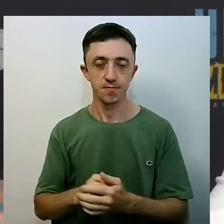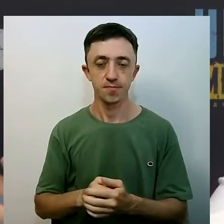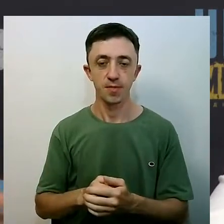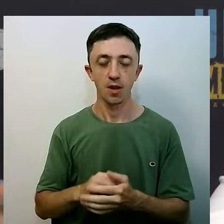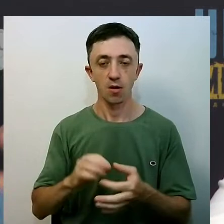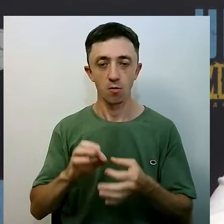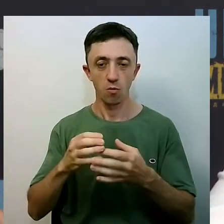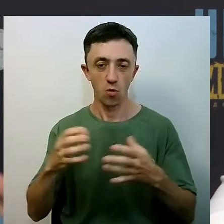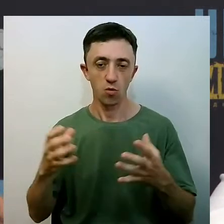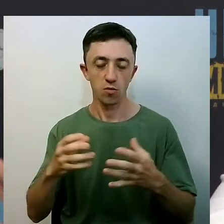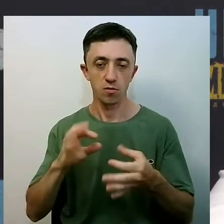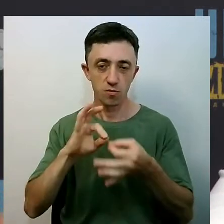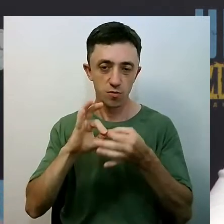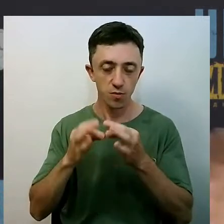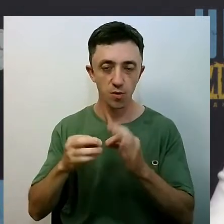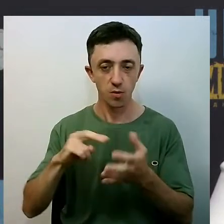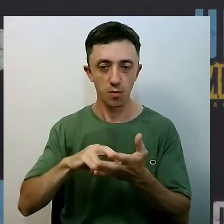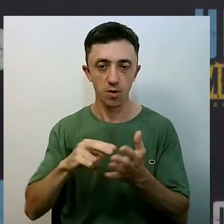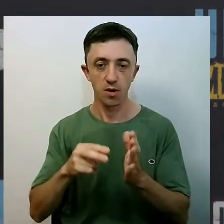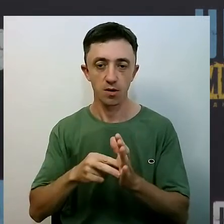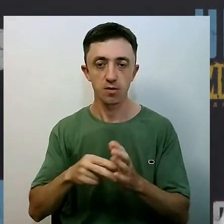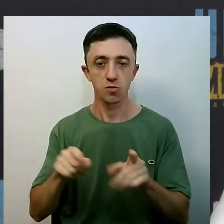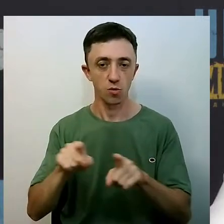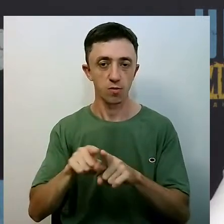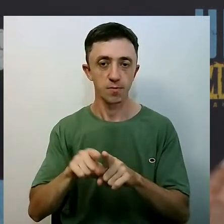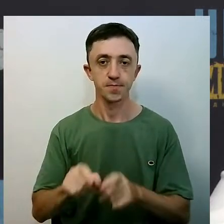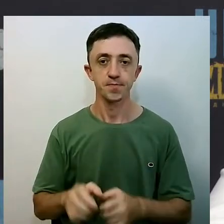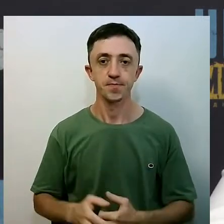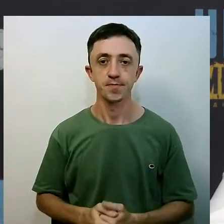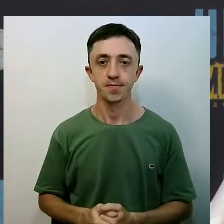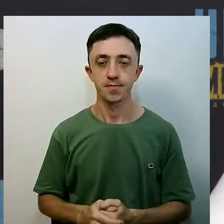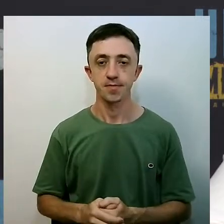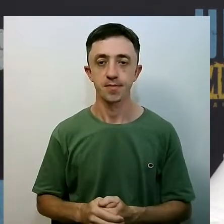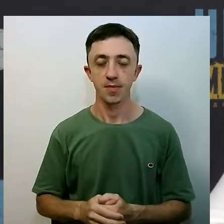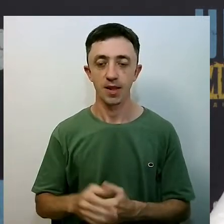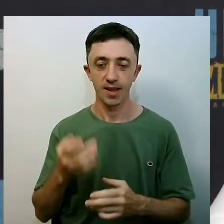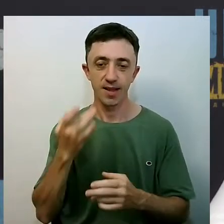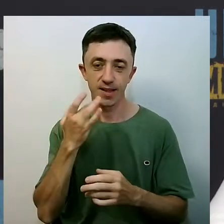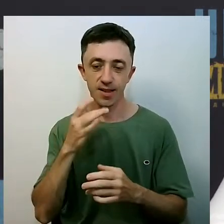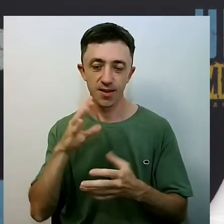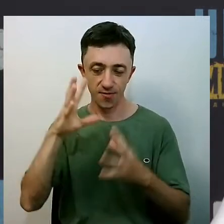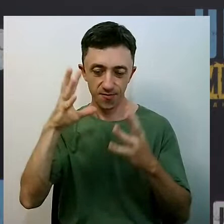topography base, which is rather detailed.